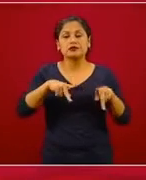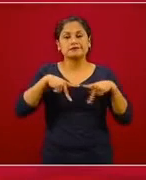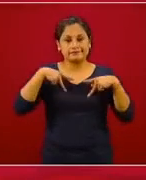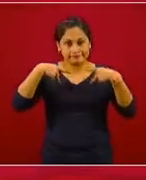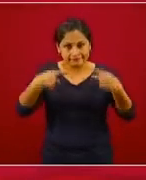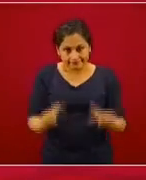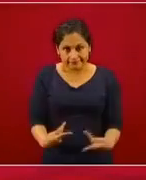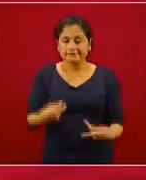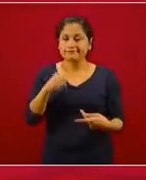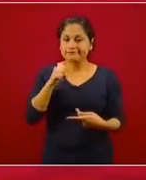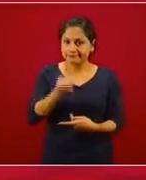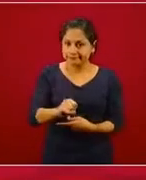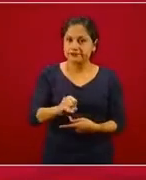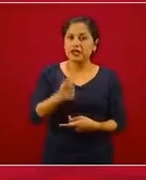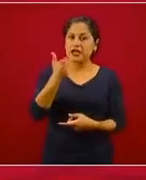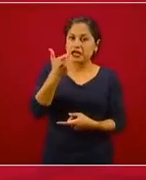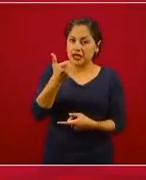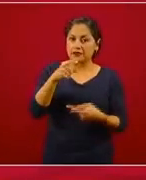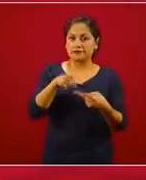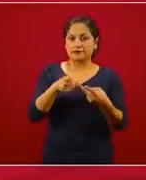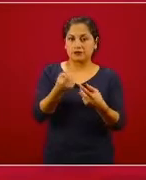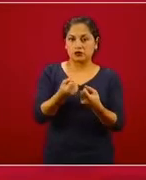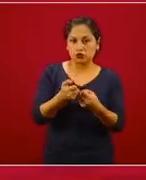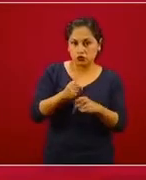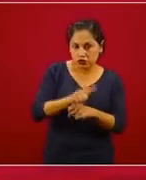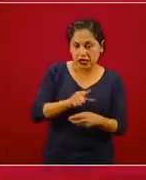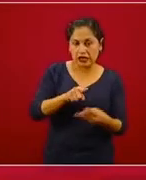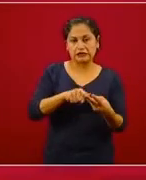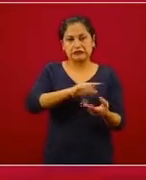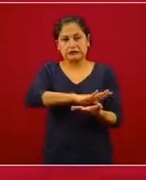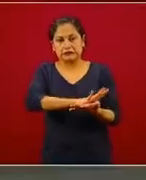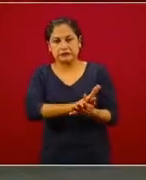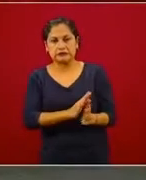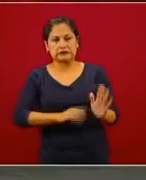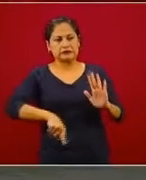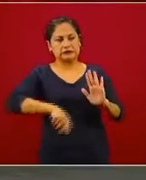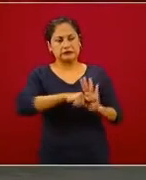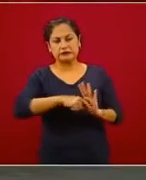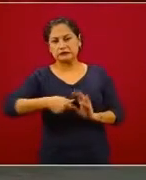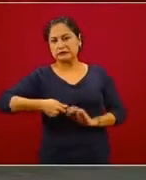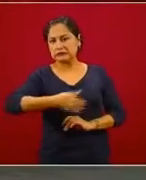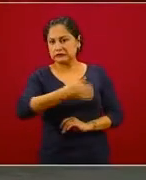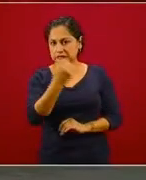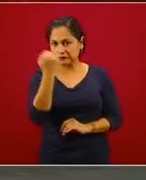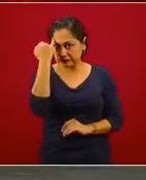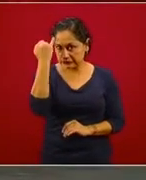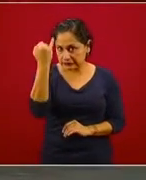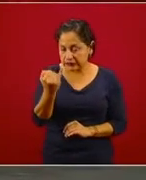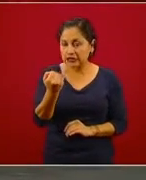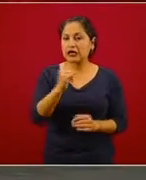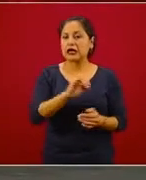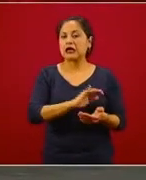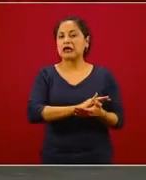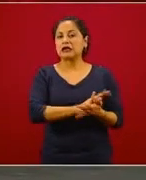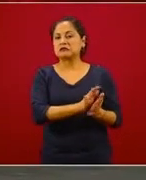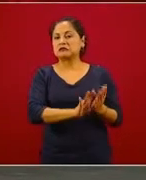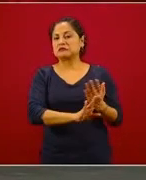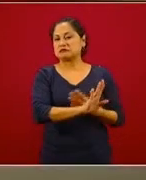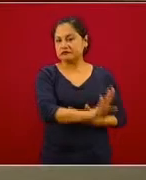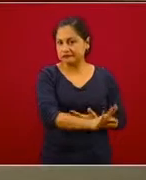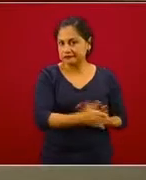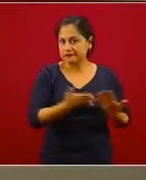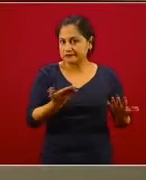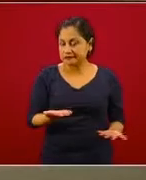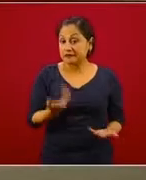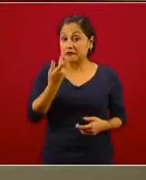people um, are vulnerable in all senses, culturally, socially, and